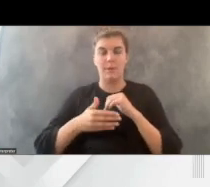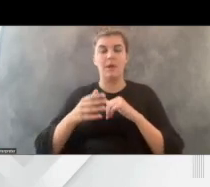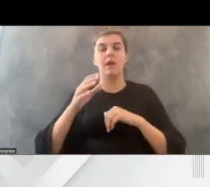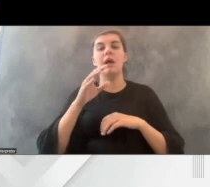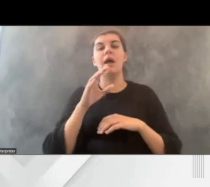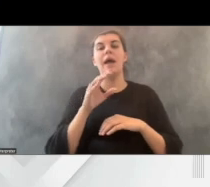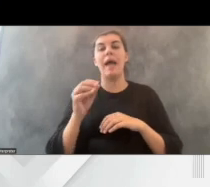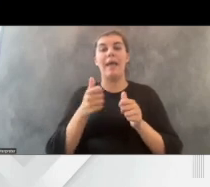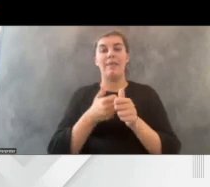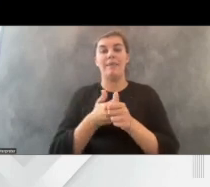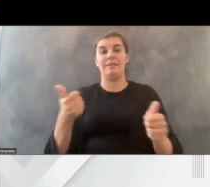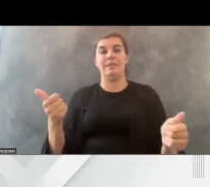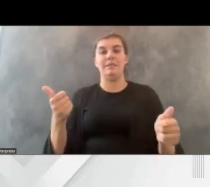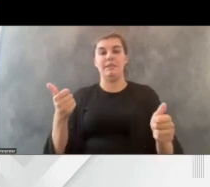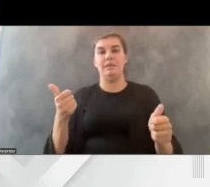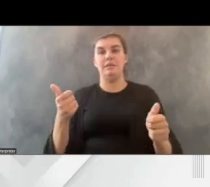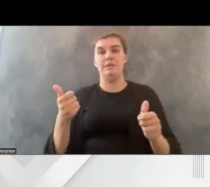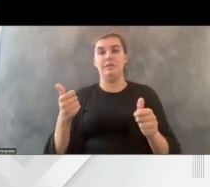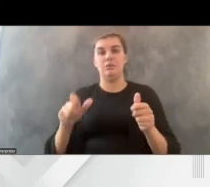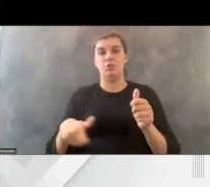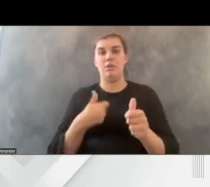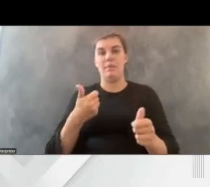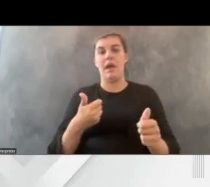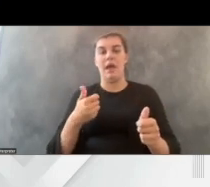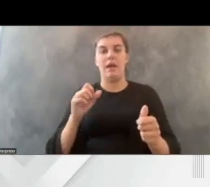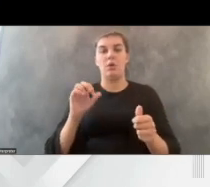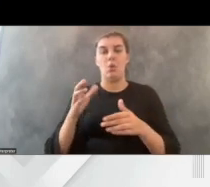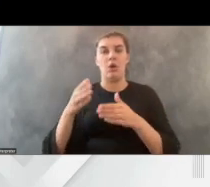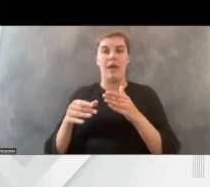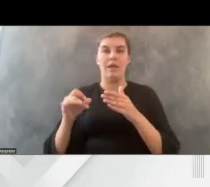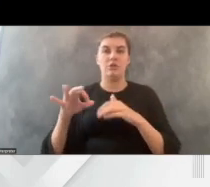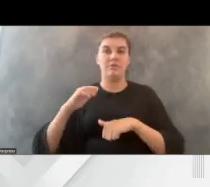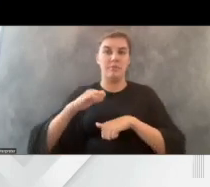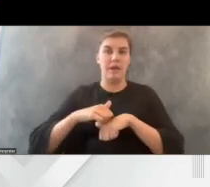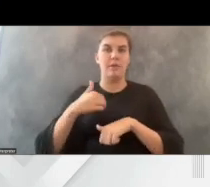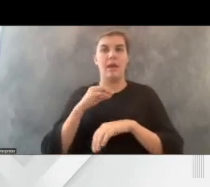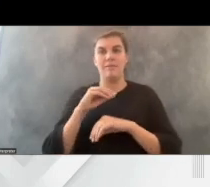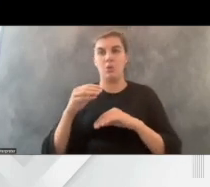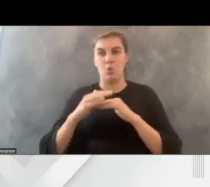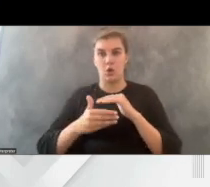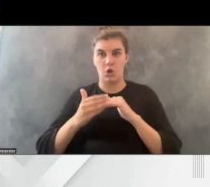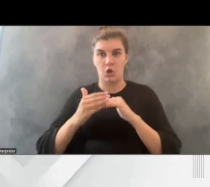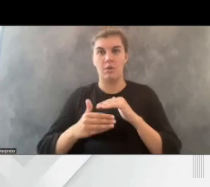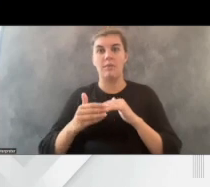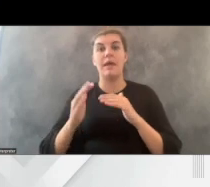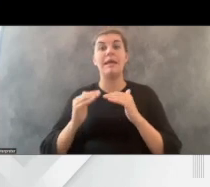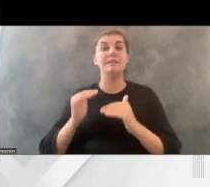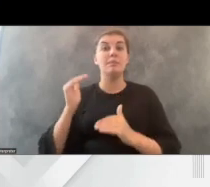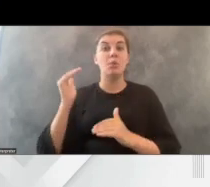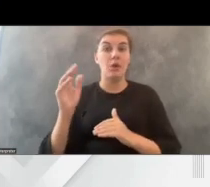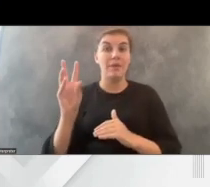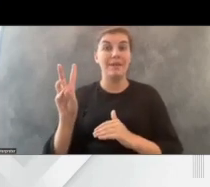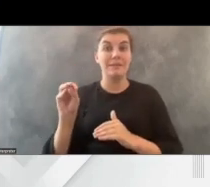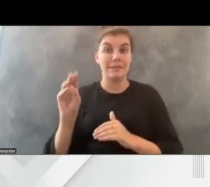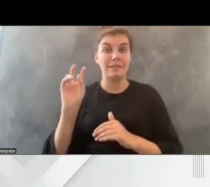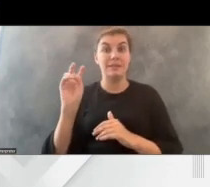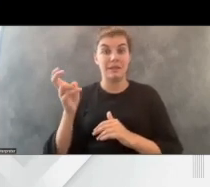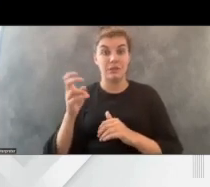Option B, if the sum of the grade of the crosswalk plus the grade of the adjacent curb ramp or